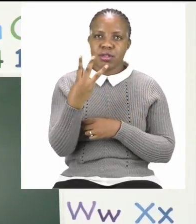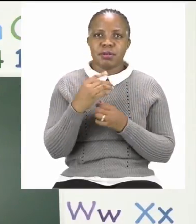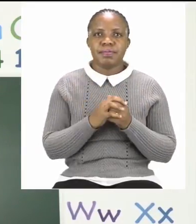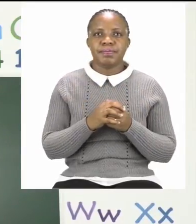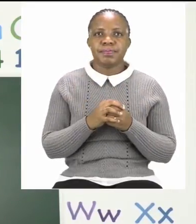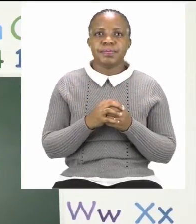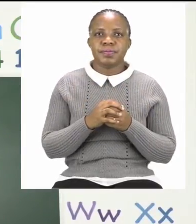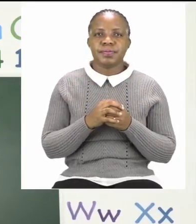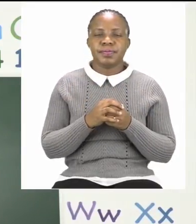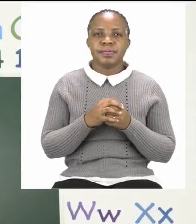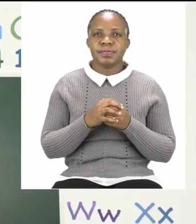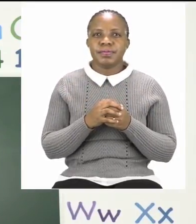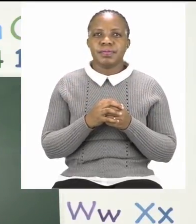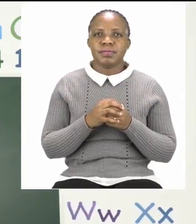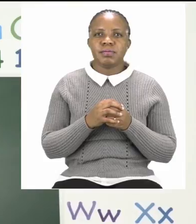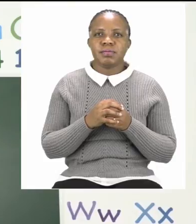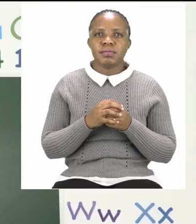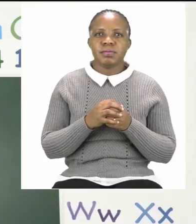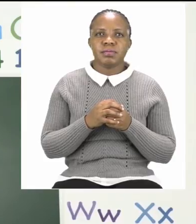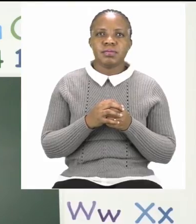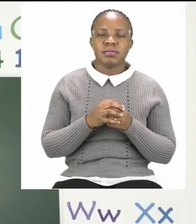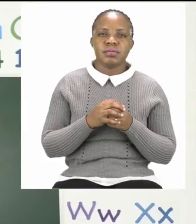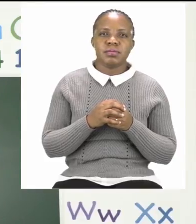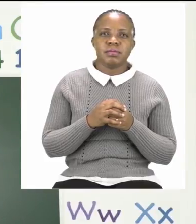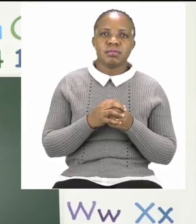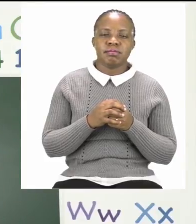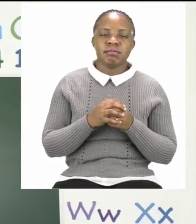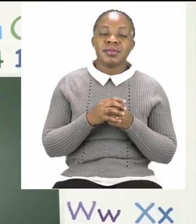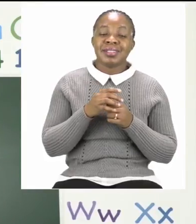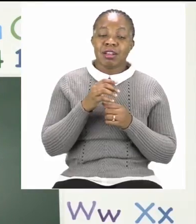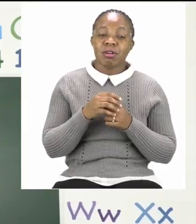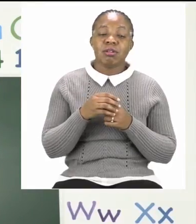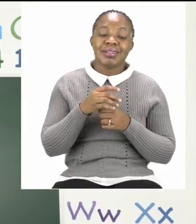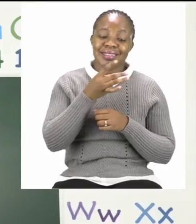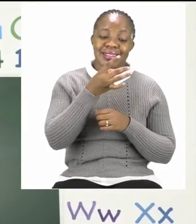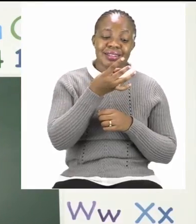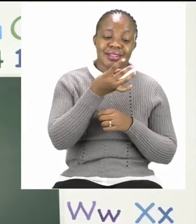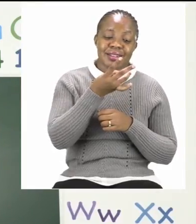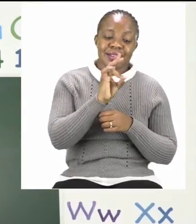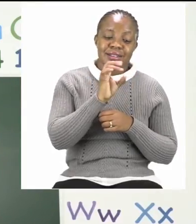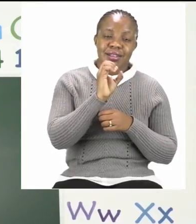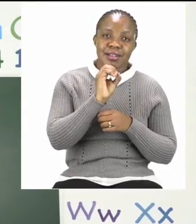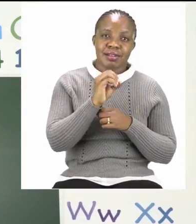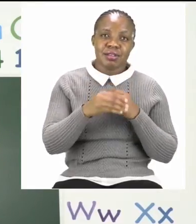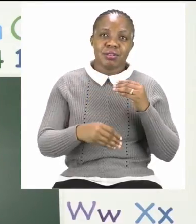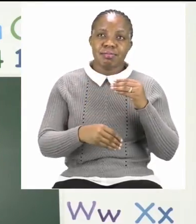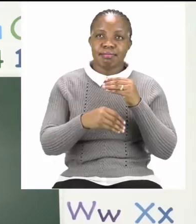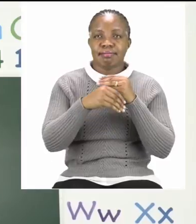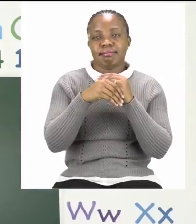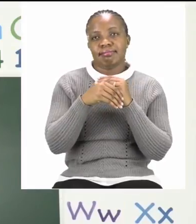So these 3 counters are going to add on to 70. And we're going to